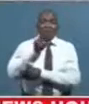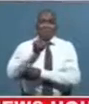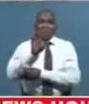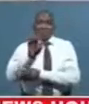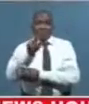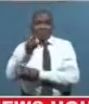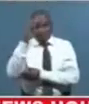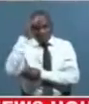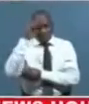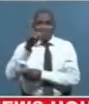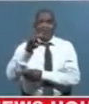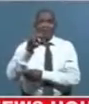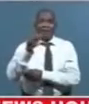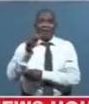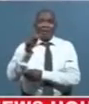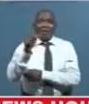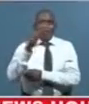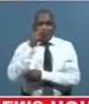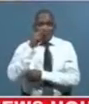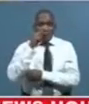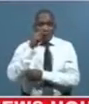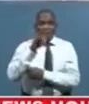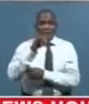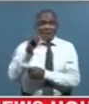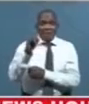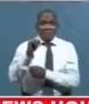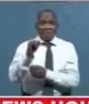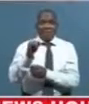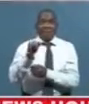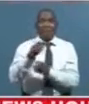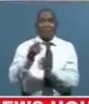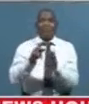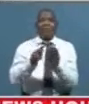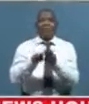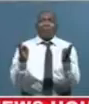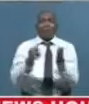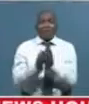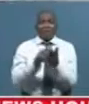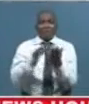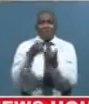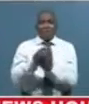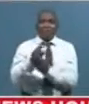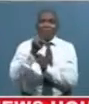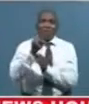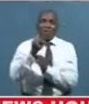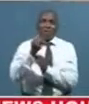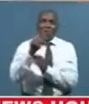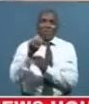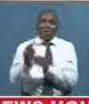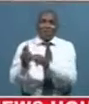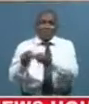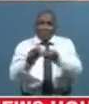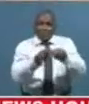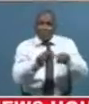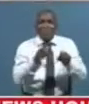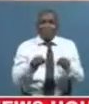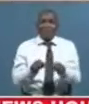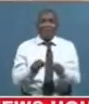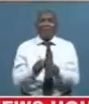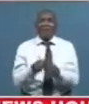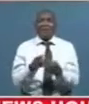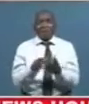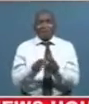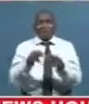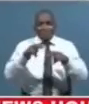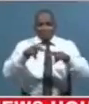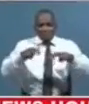Dr. Samjona inaugurated the IT facility. The unit has 150 seating capacity, group study